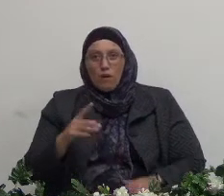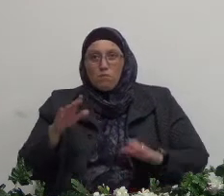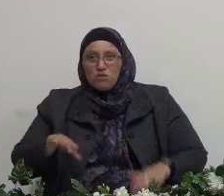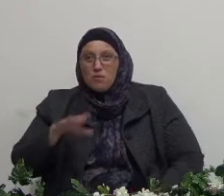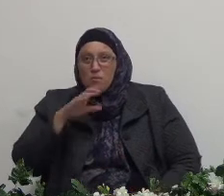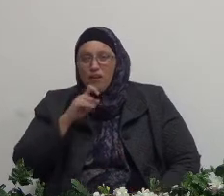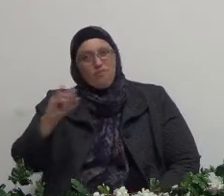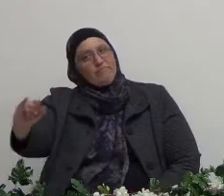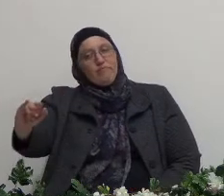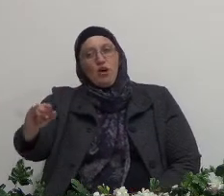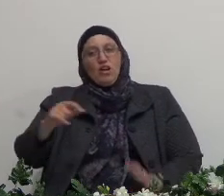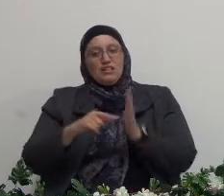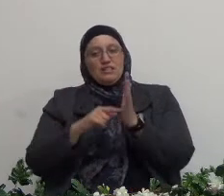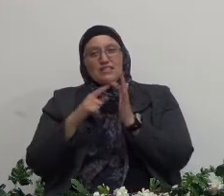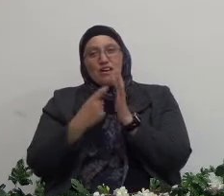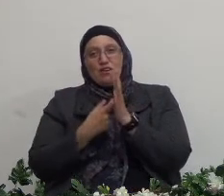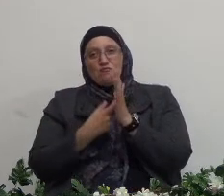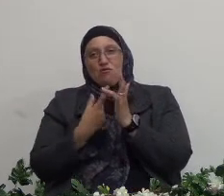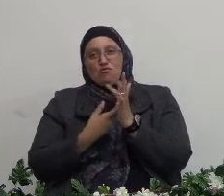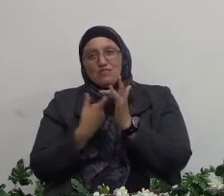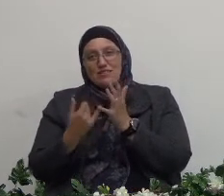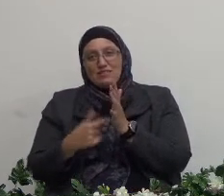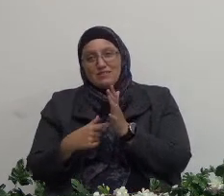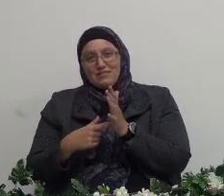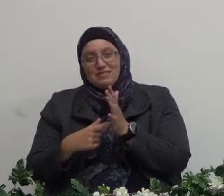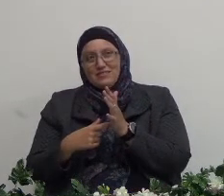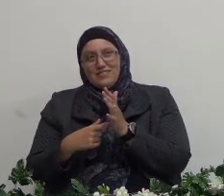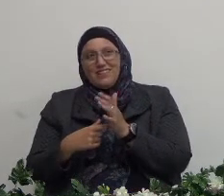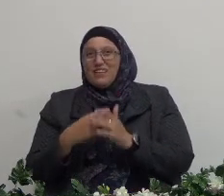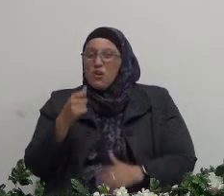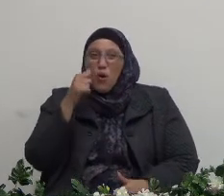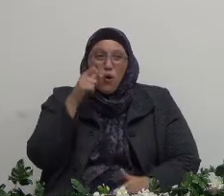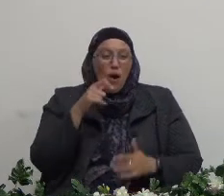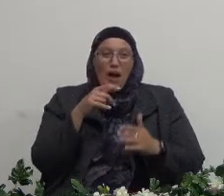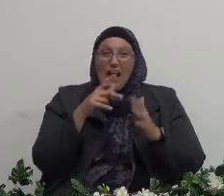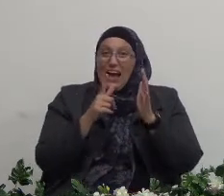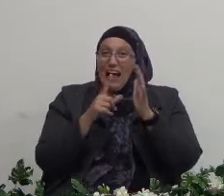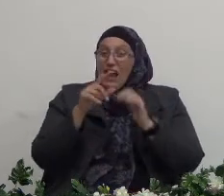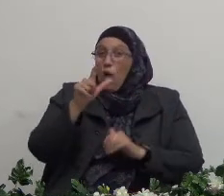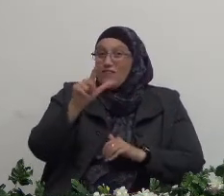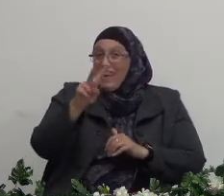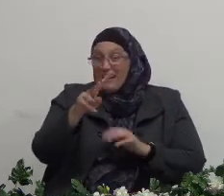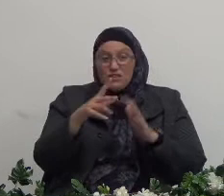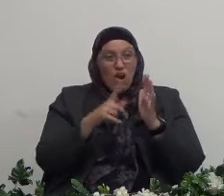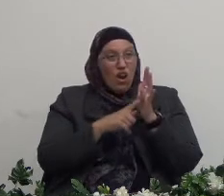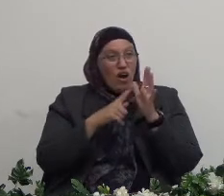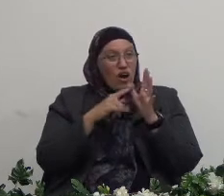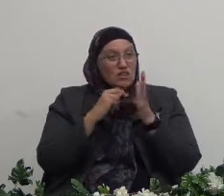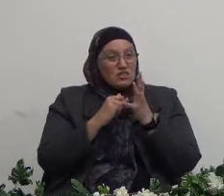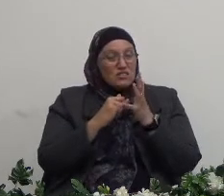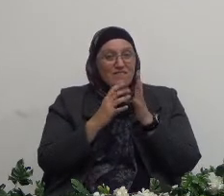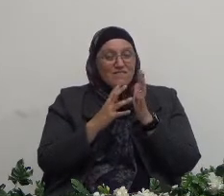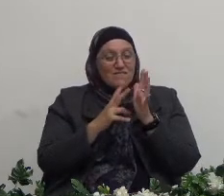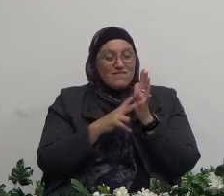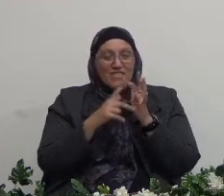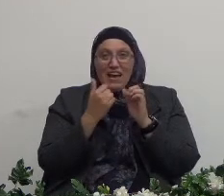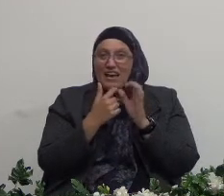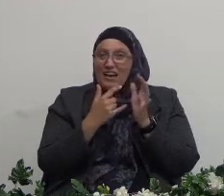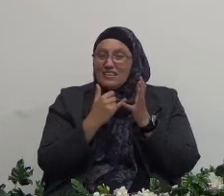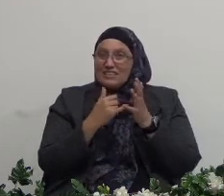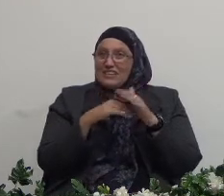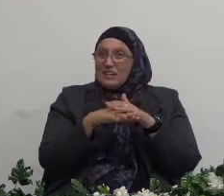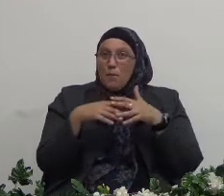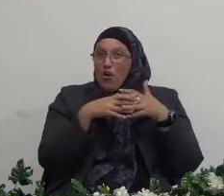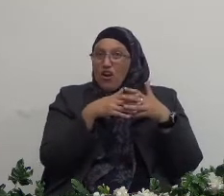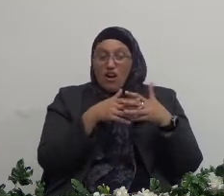rock concert? He was a mental white guy. He wasn't a terrorist. But if a Muslim kills 2 people, he's automatically a terrorist.